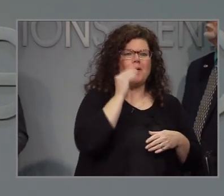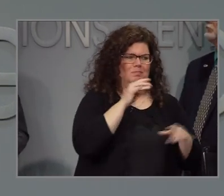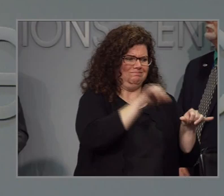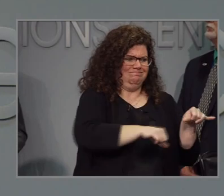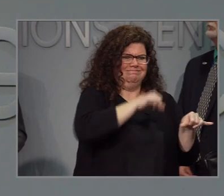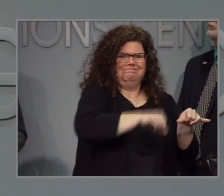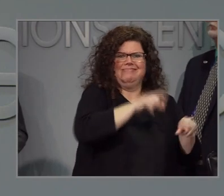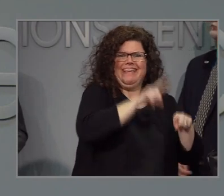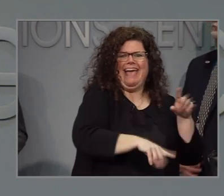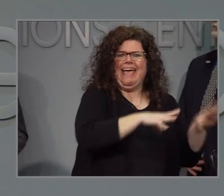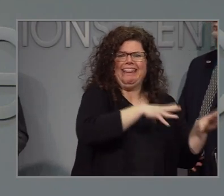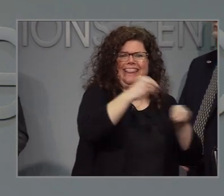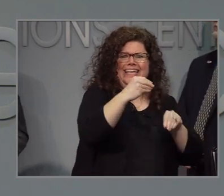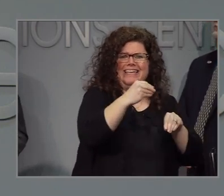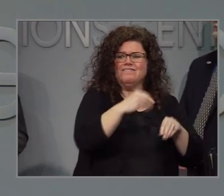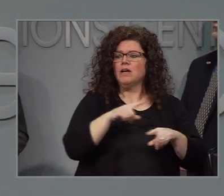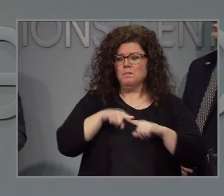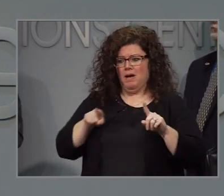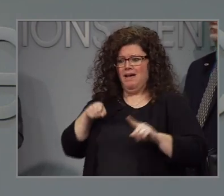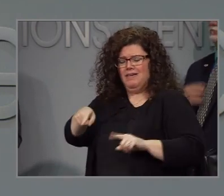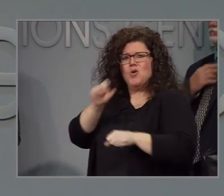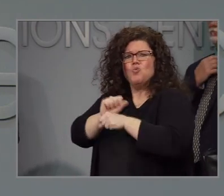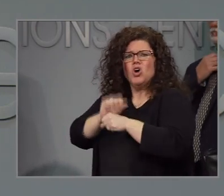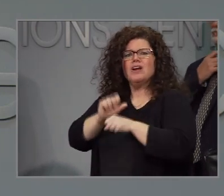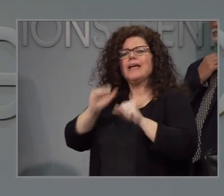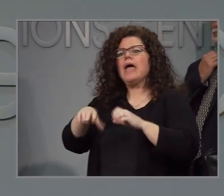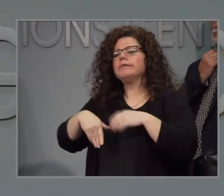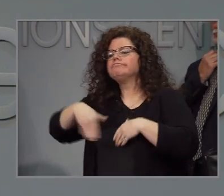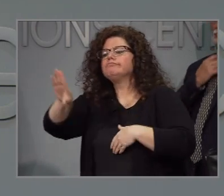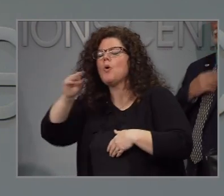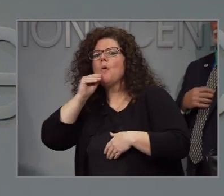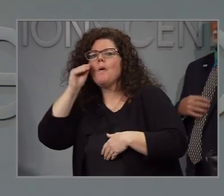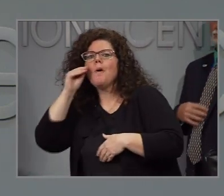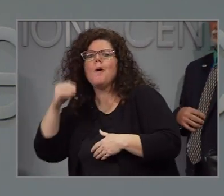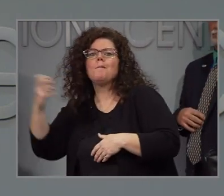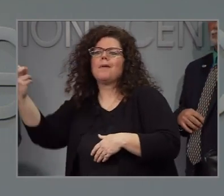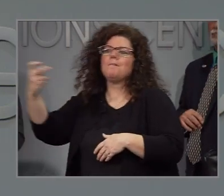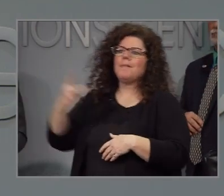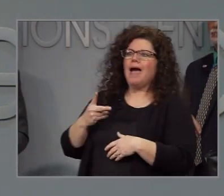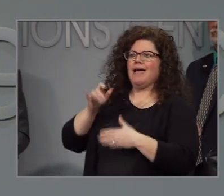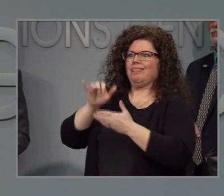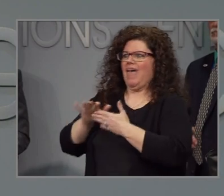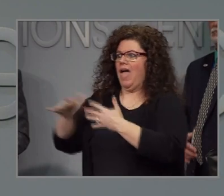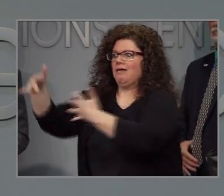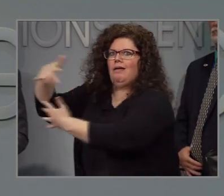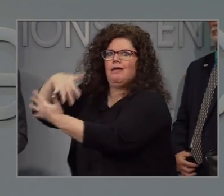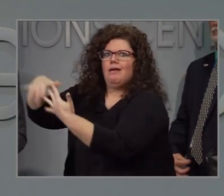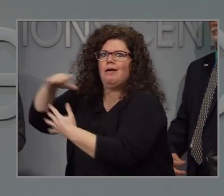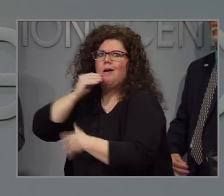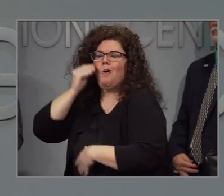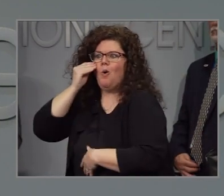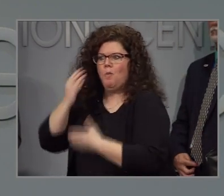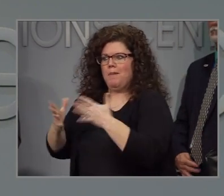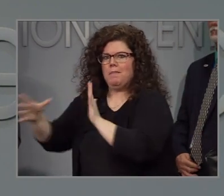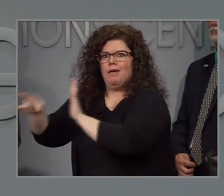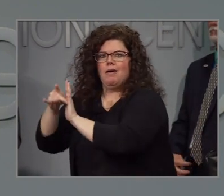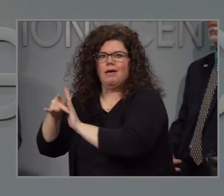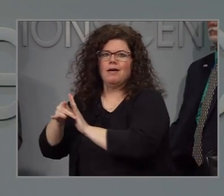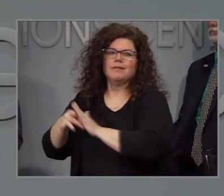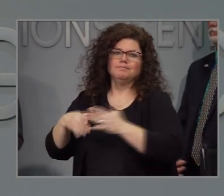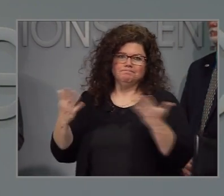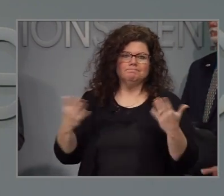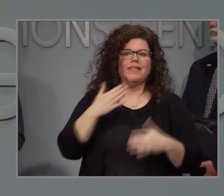are incredibly medically frail. I think it's just very different circumstances and requires different kinds of guidance. But thanks for the